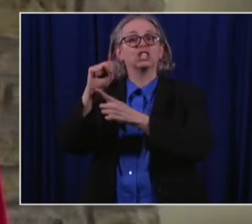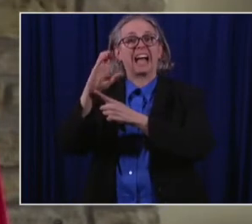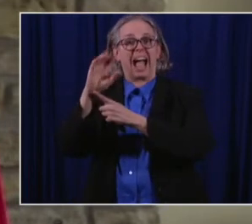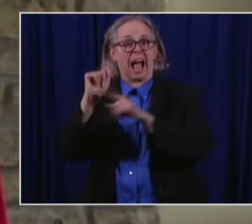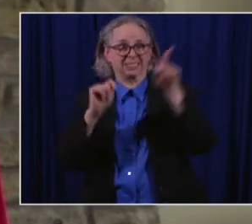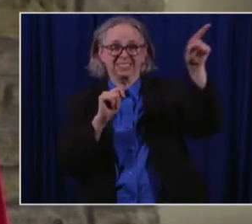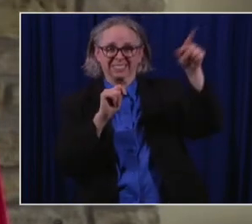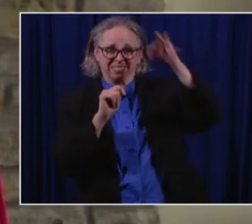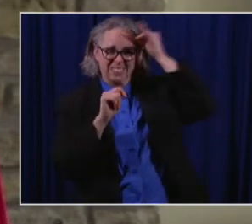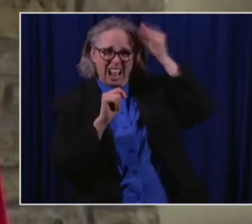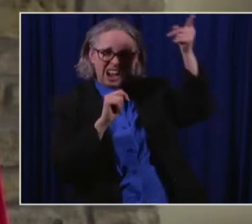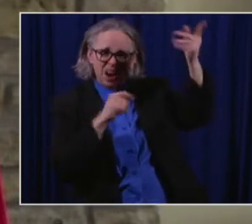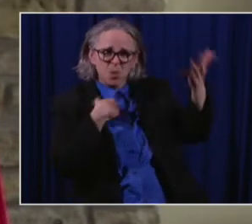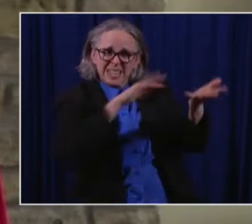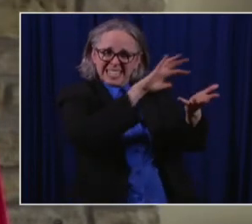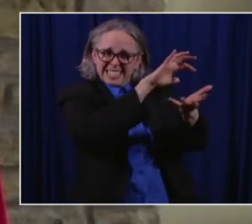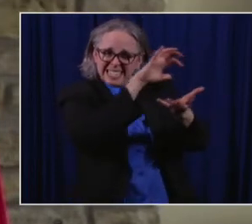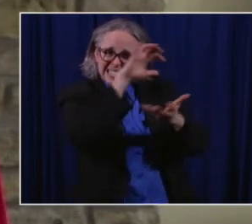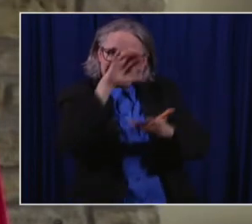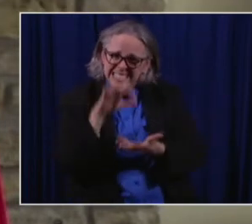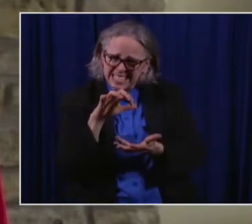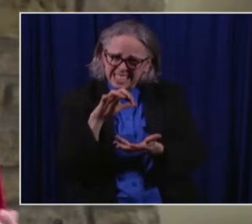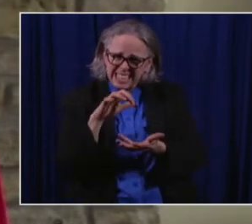help small businesses. We've helped